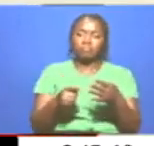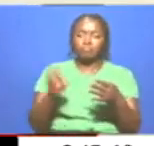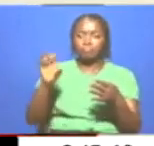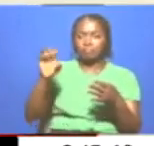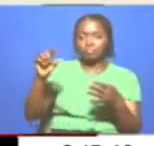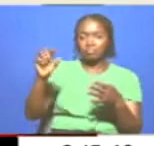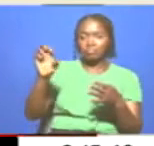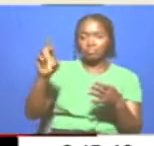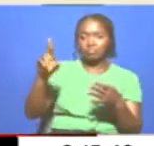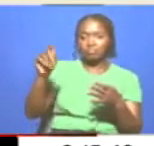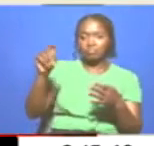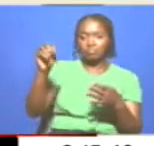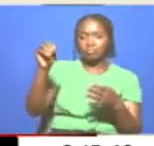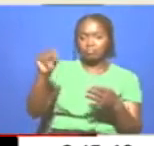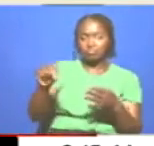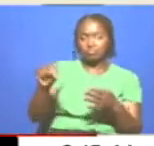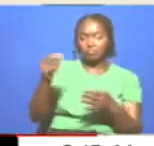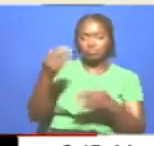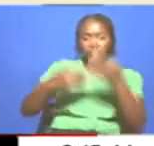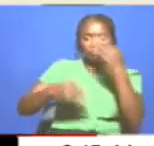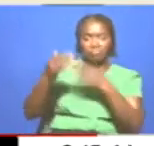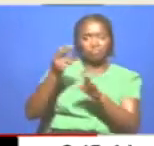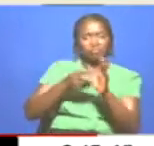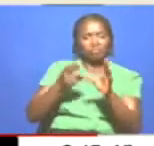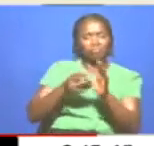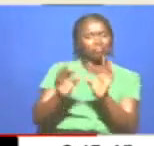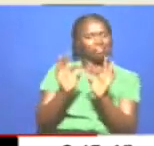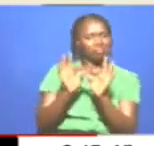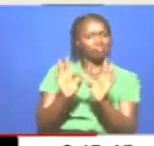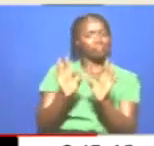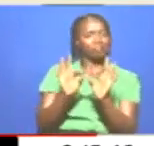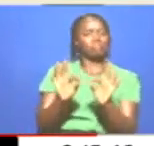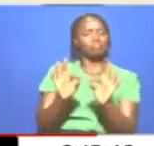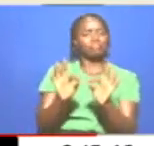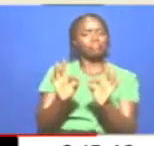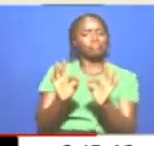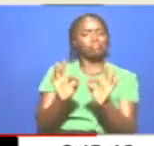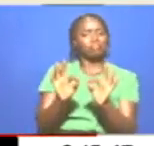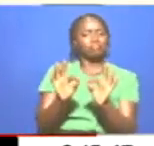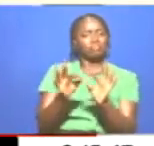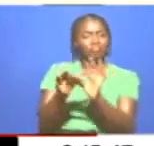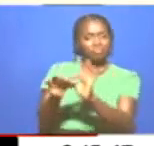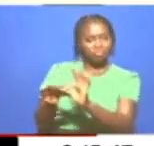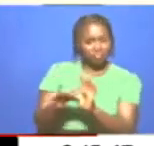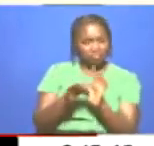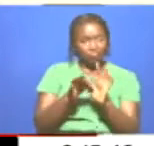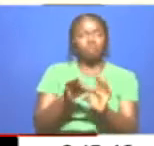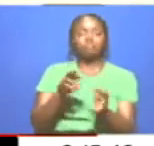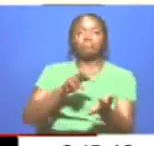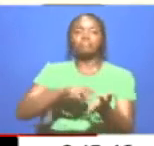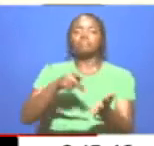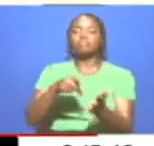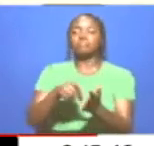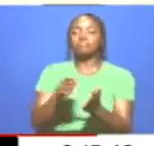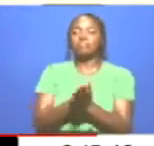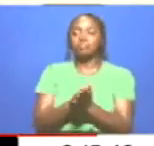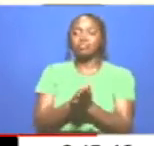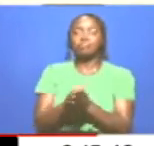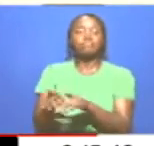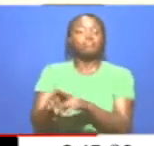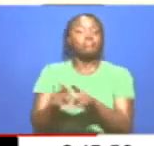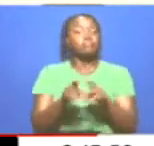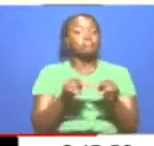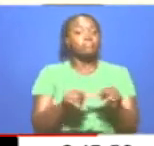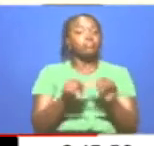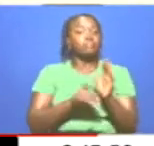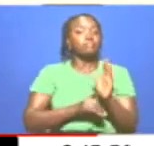University, participate effectively in this collaboration project. We, on the other hand, will continue to develop